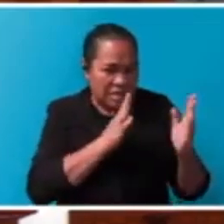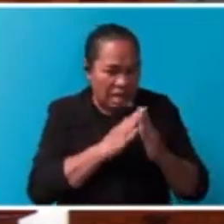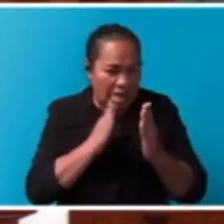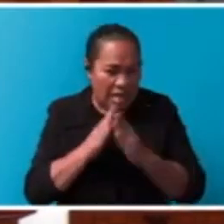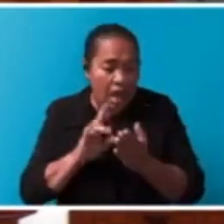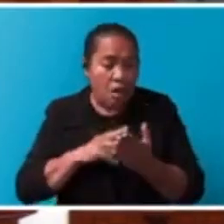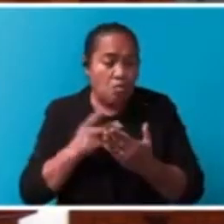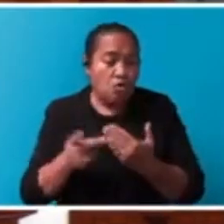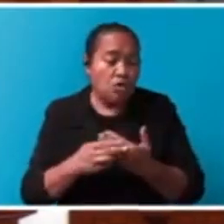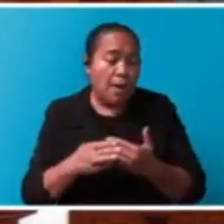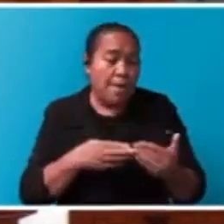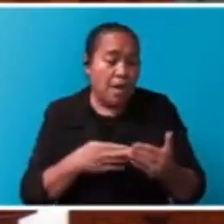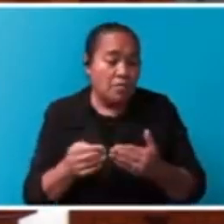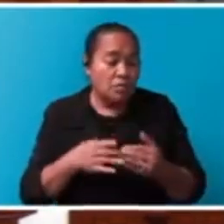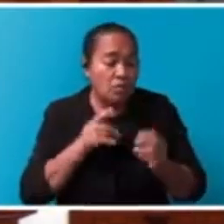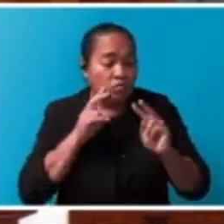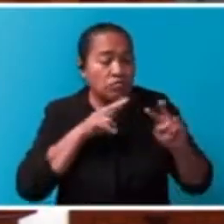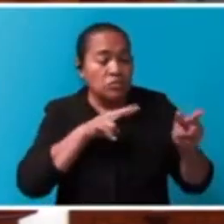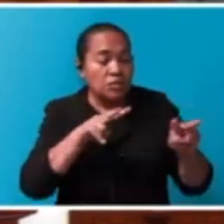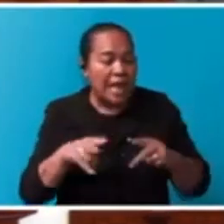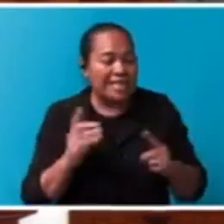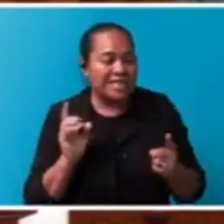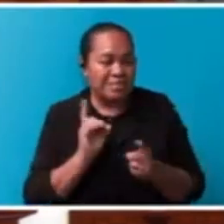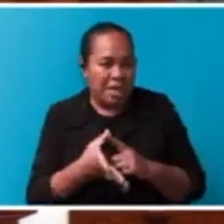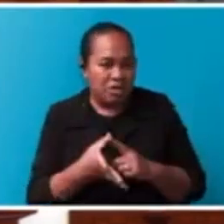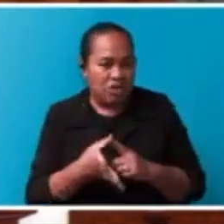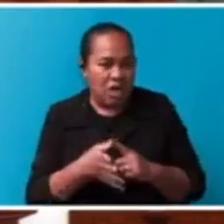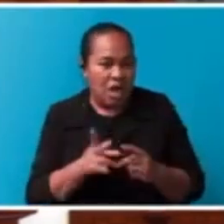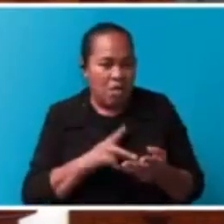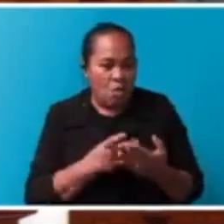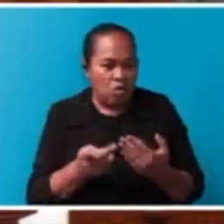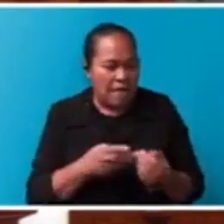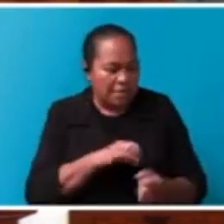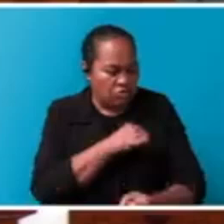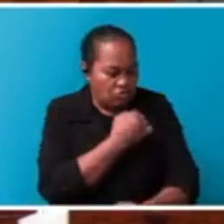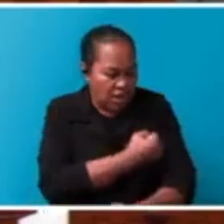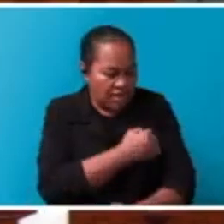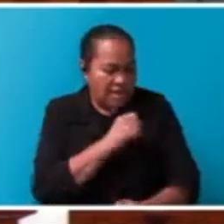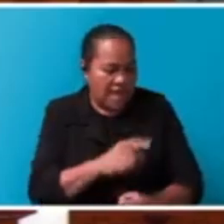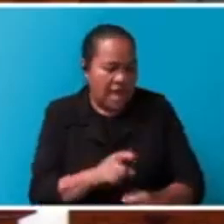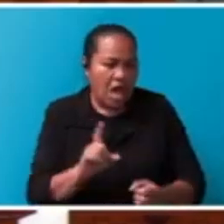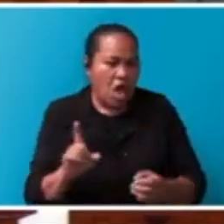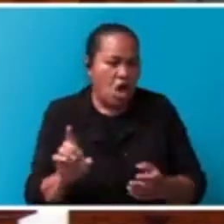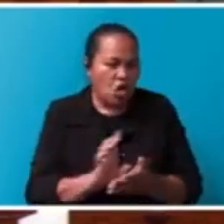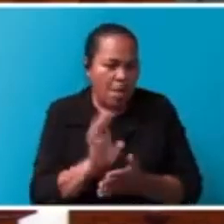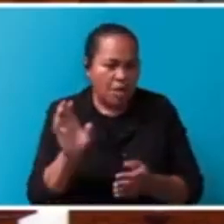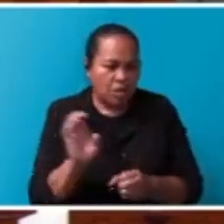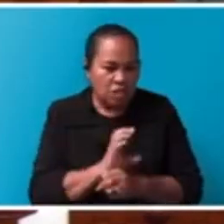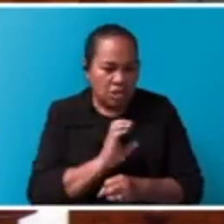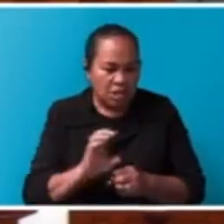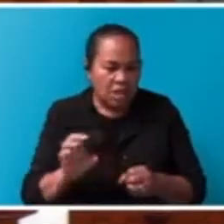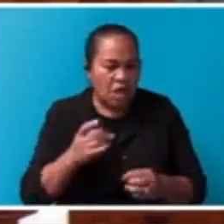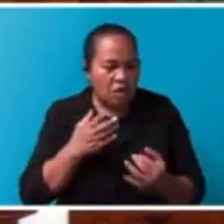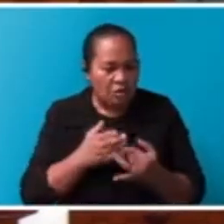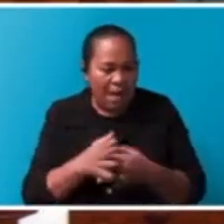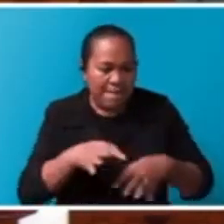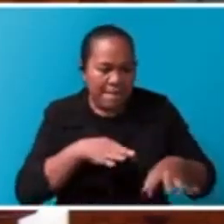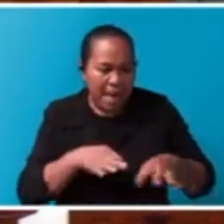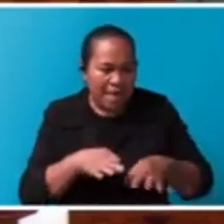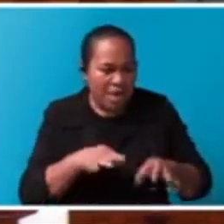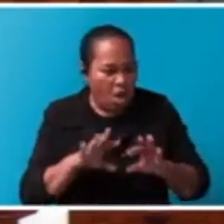Management Unit overseeing special projects, and the strengthening of Commercial Unit with senior economic planning